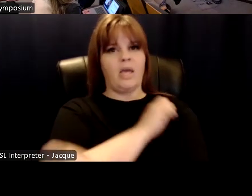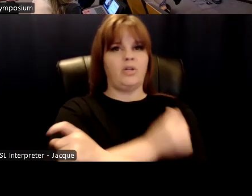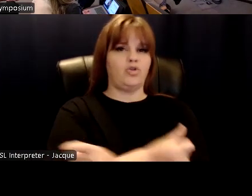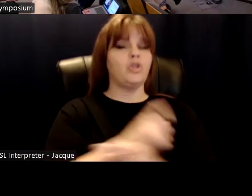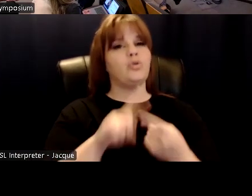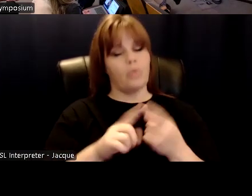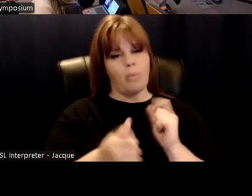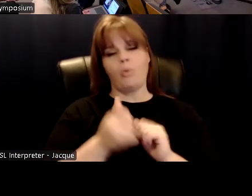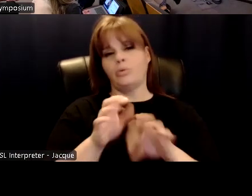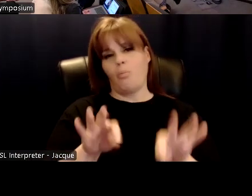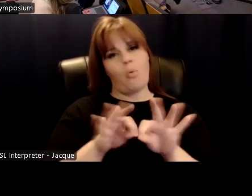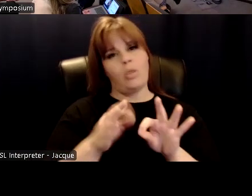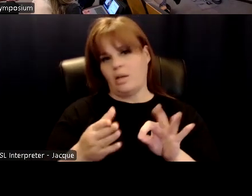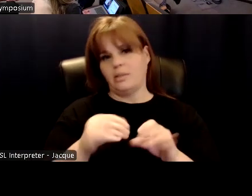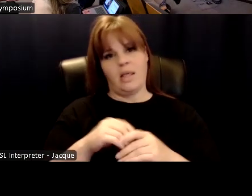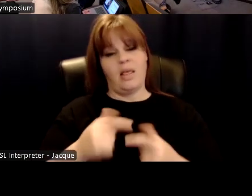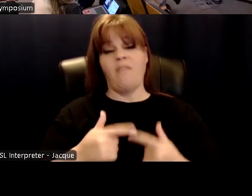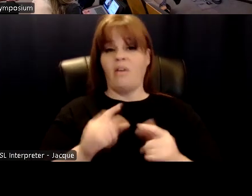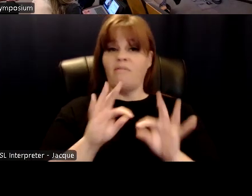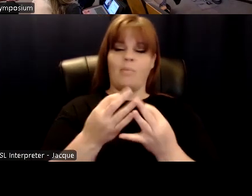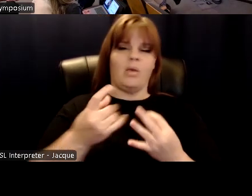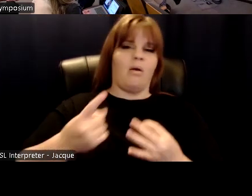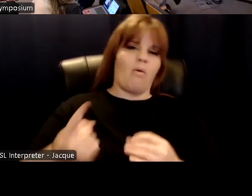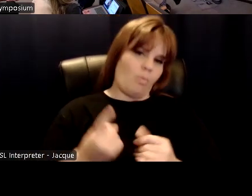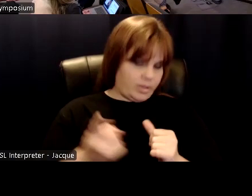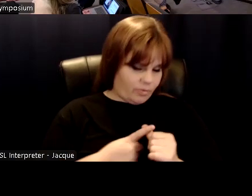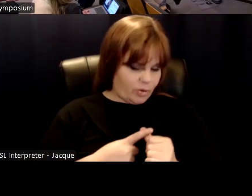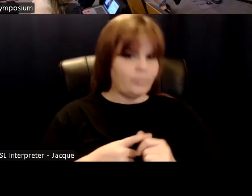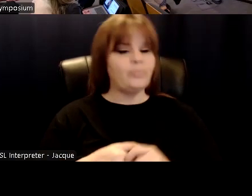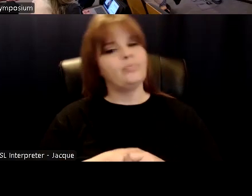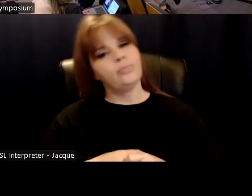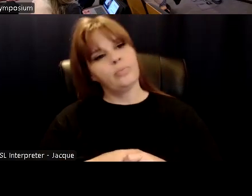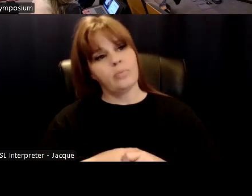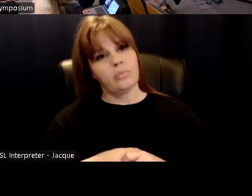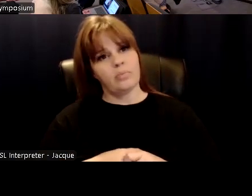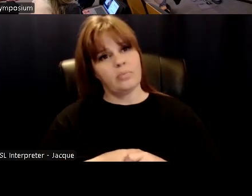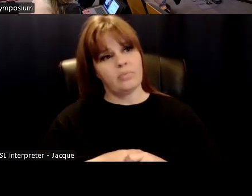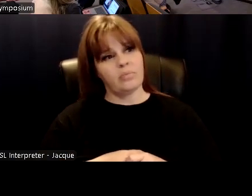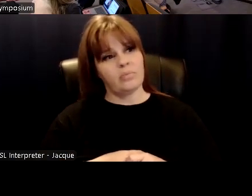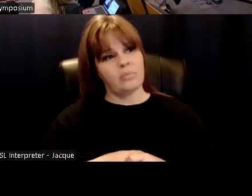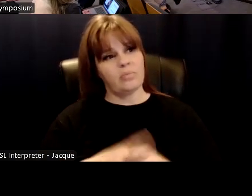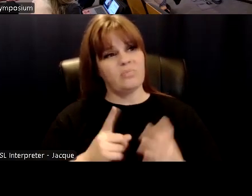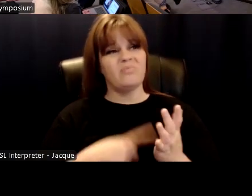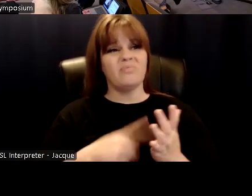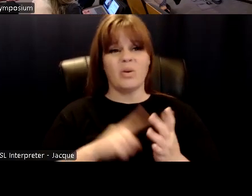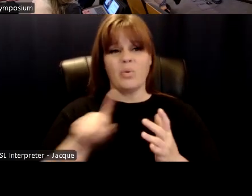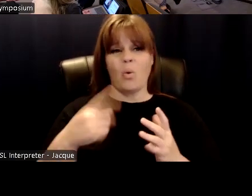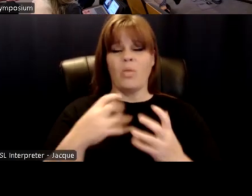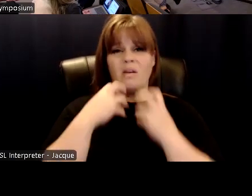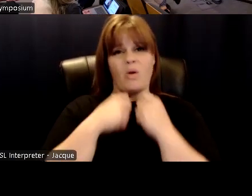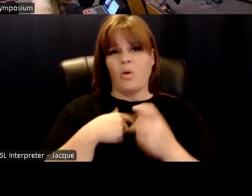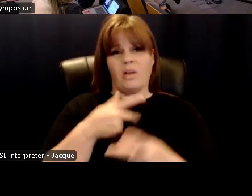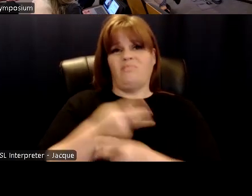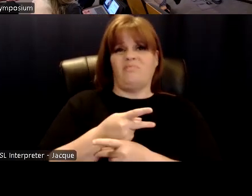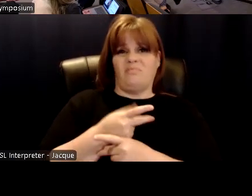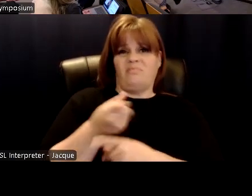life. Families always came first, and at times it was the only value that I could even hold on to. Everything else just had to